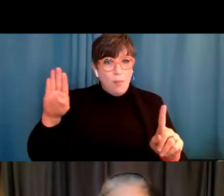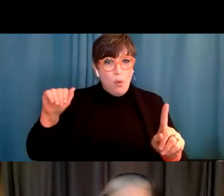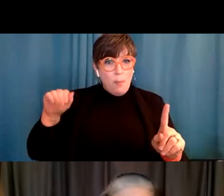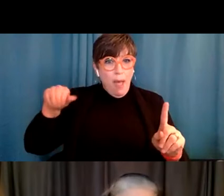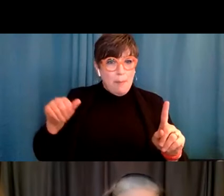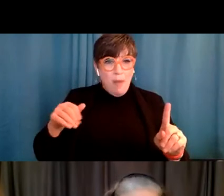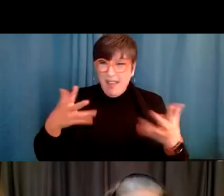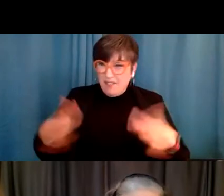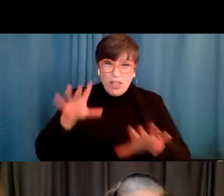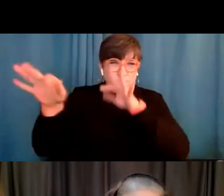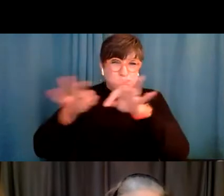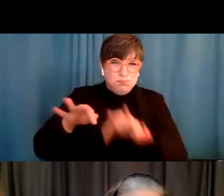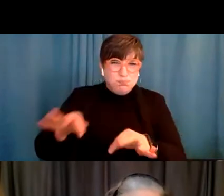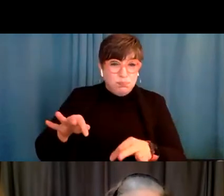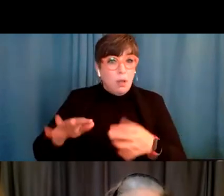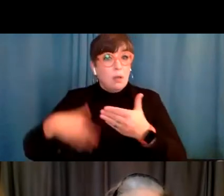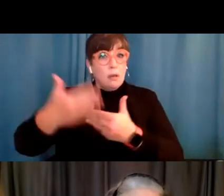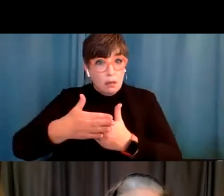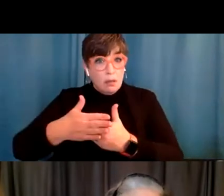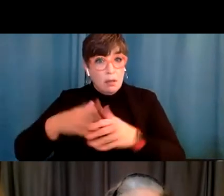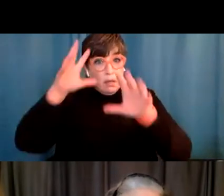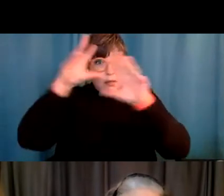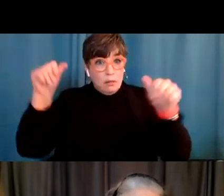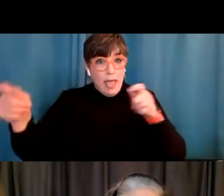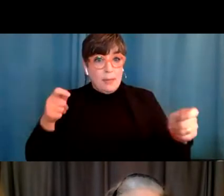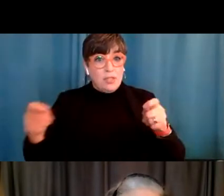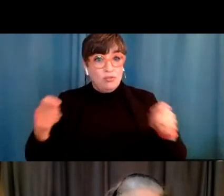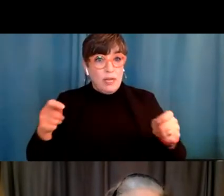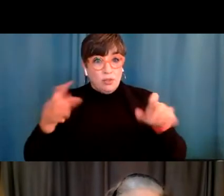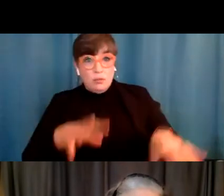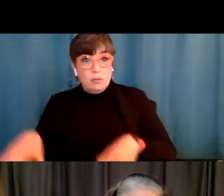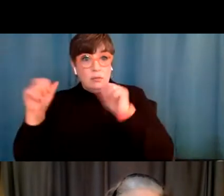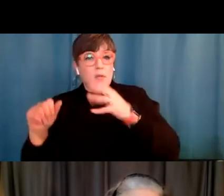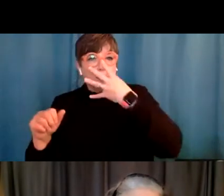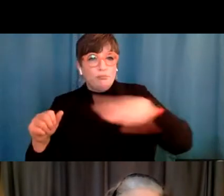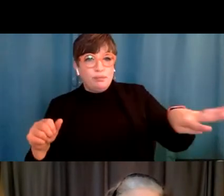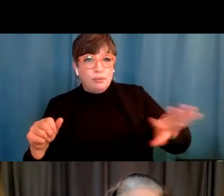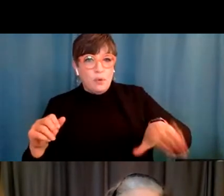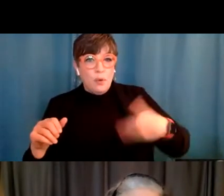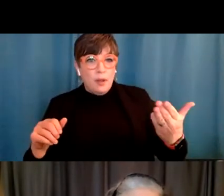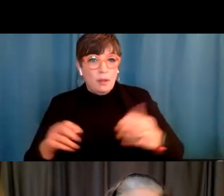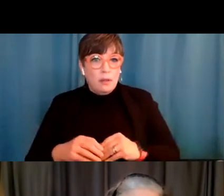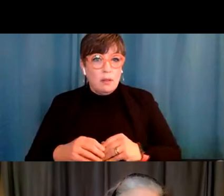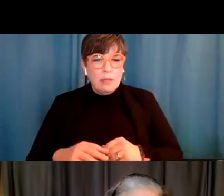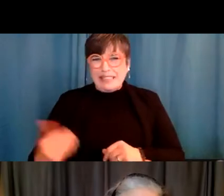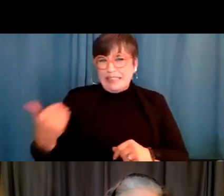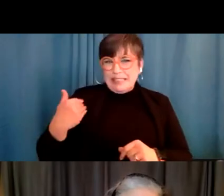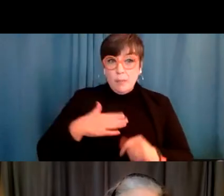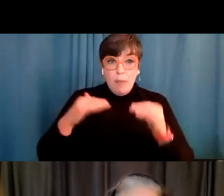again, as the previous speaker and colleague noted, that these are issues that continue to